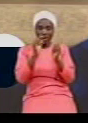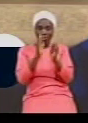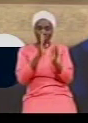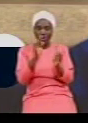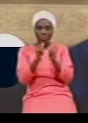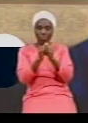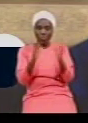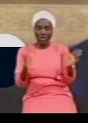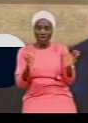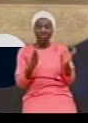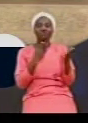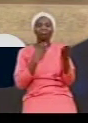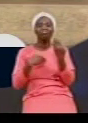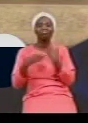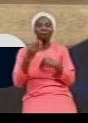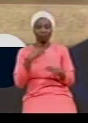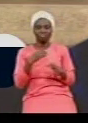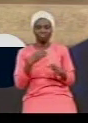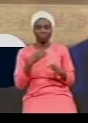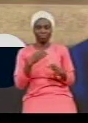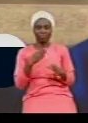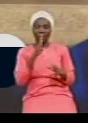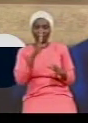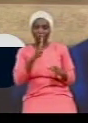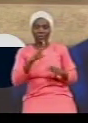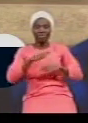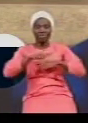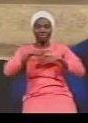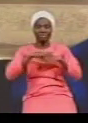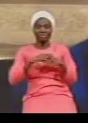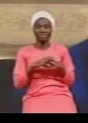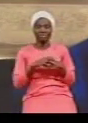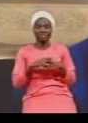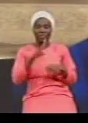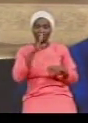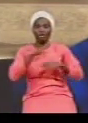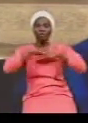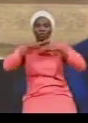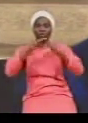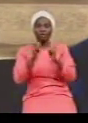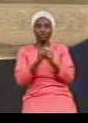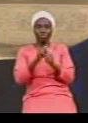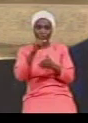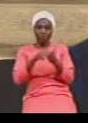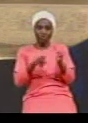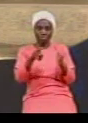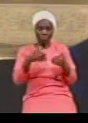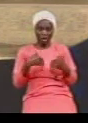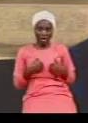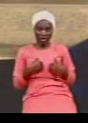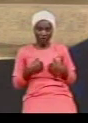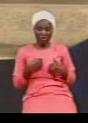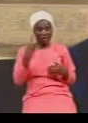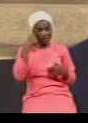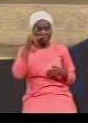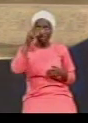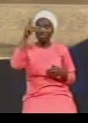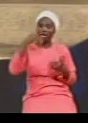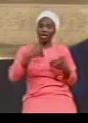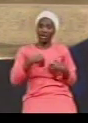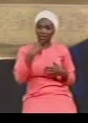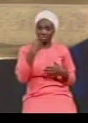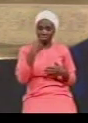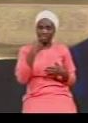covetousness. Be content with such things as ye have. For he has said, what did he